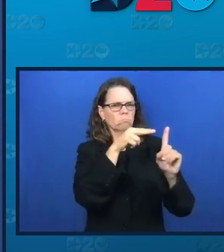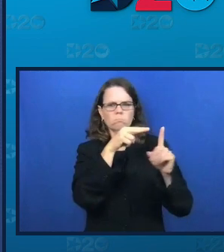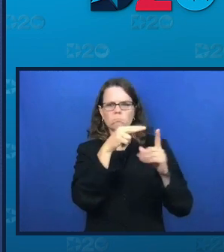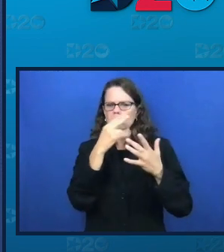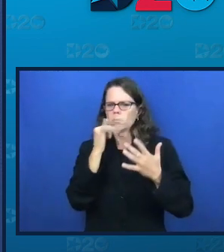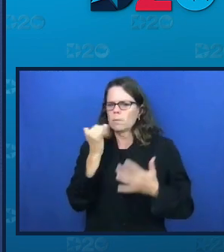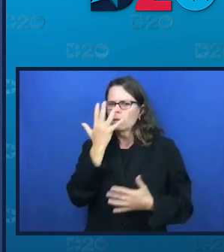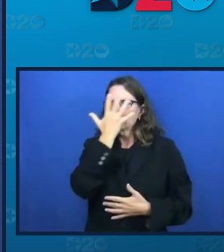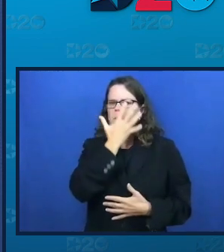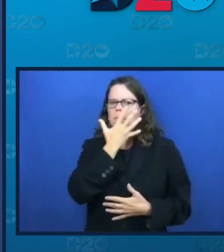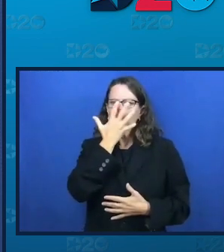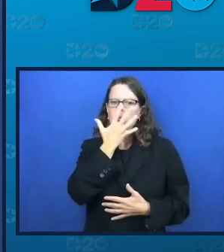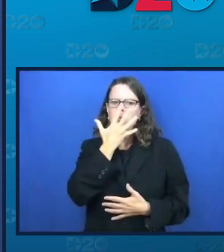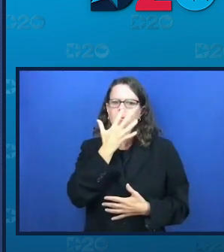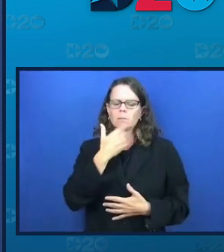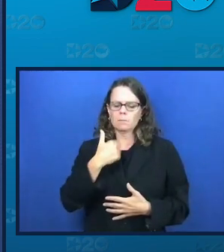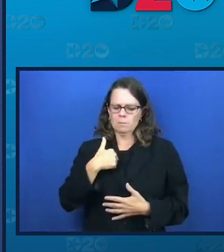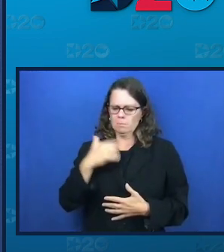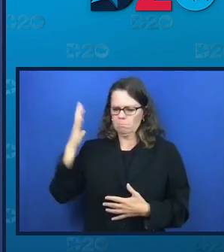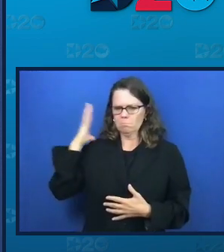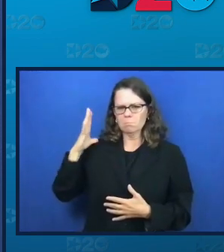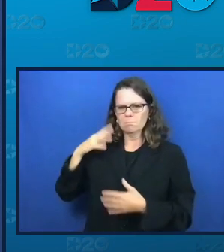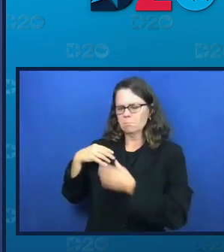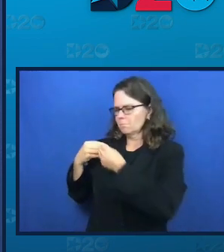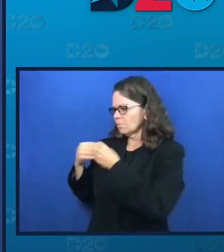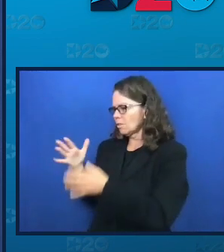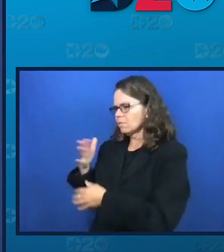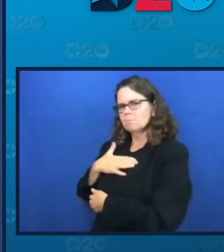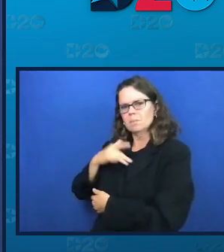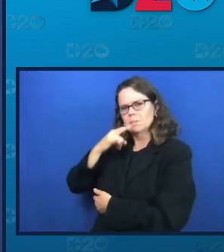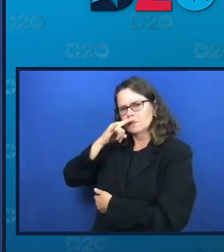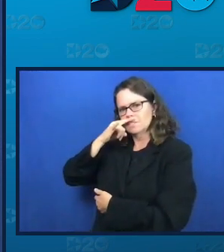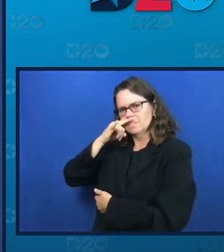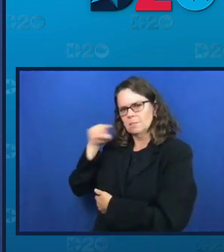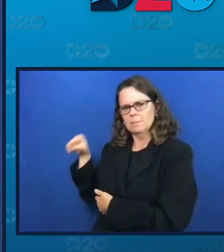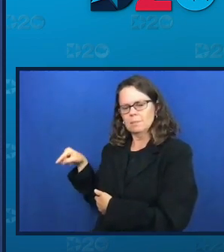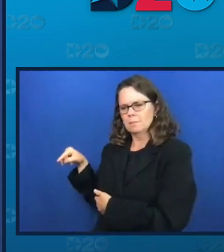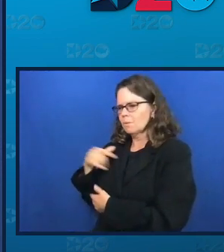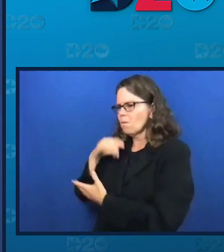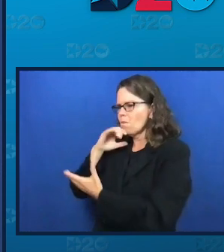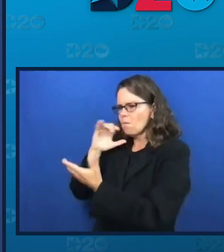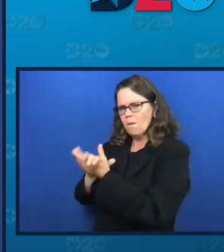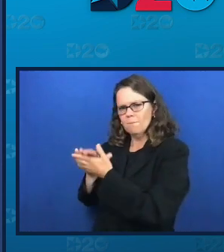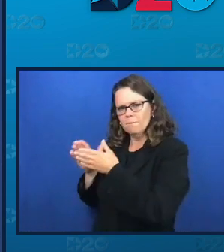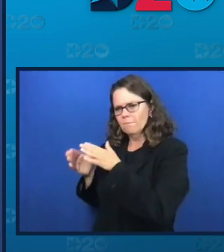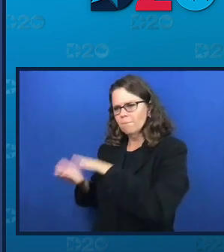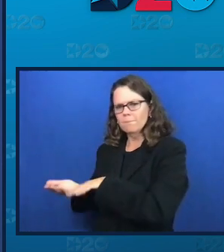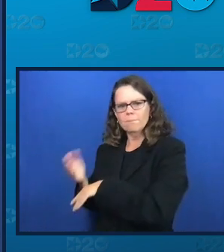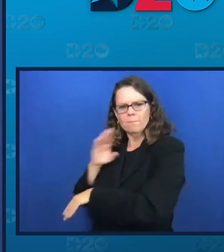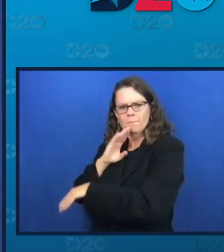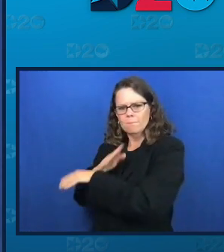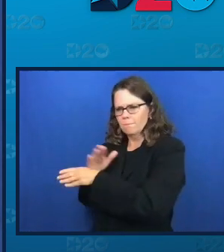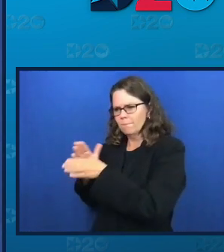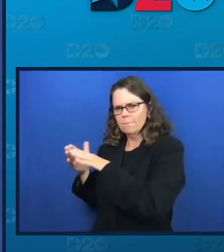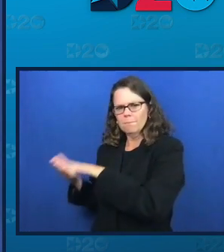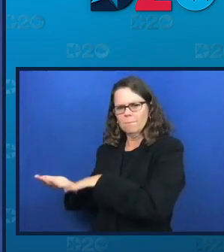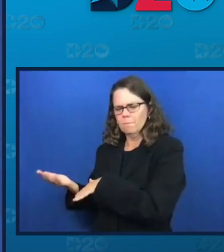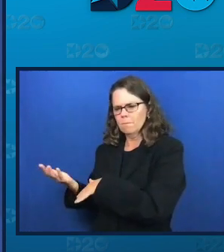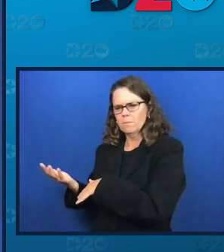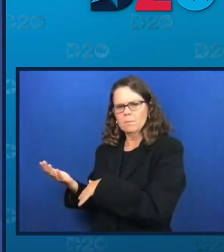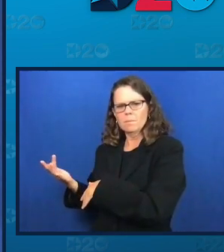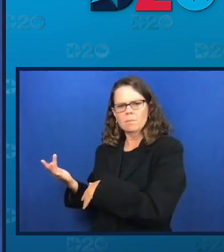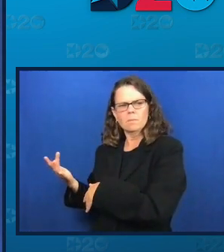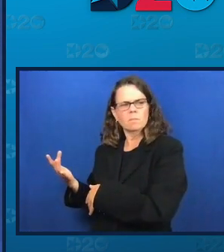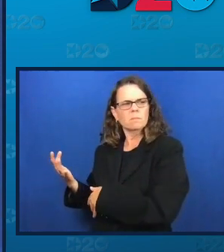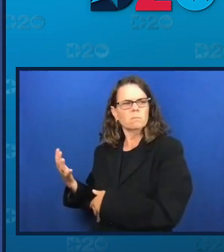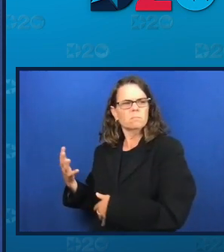loss very personally. And he spoke to each of the families from